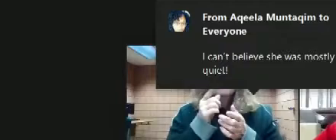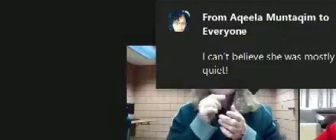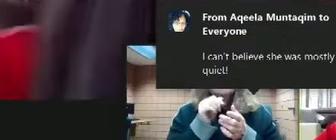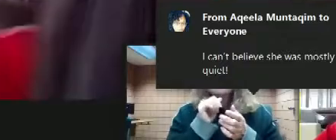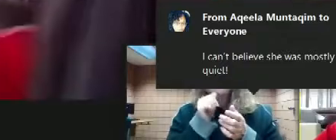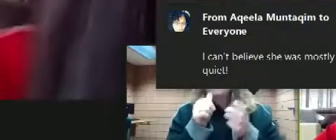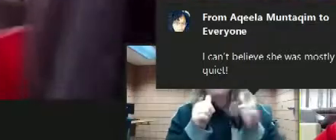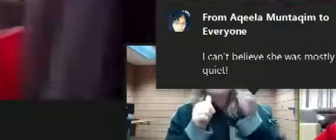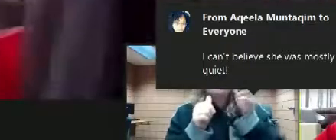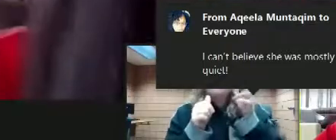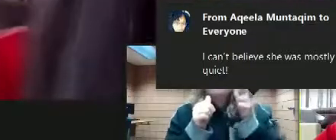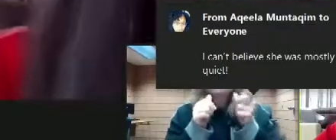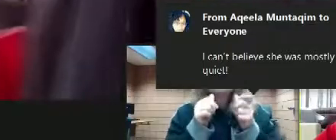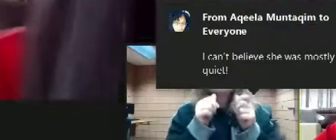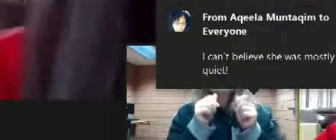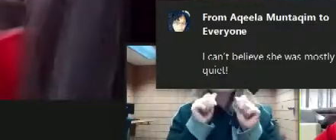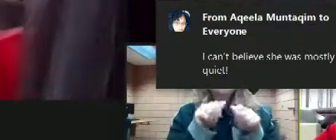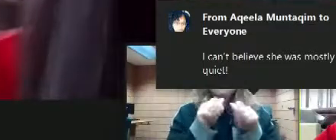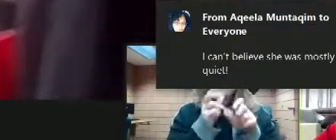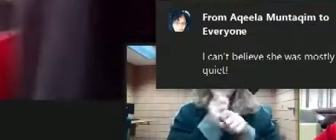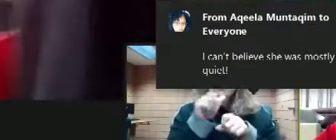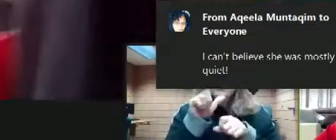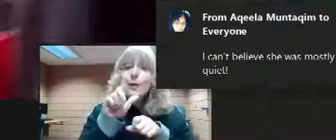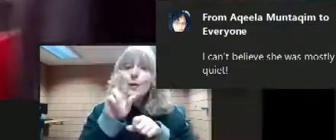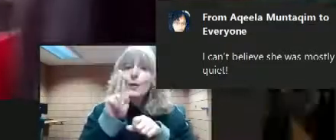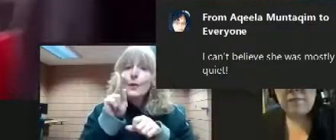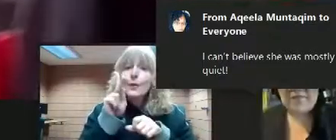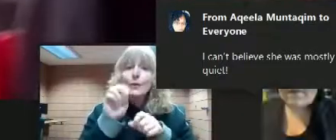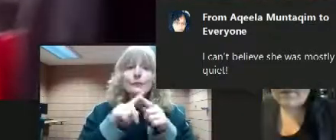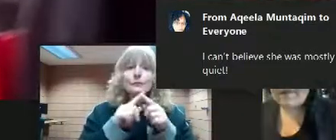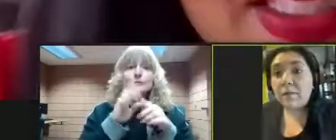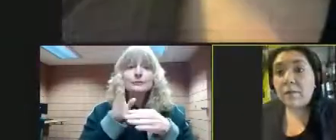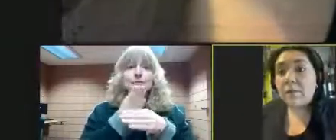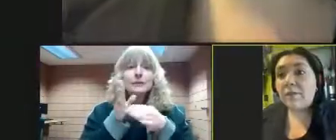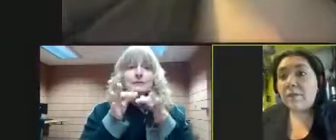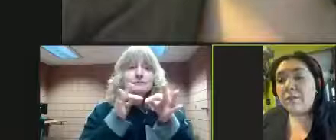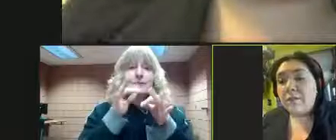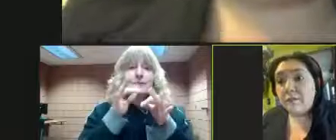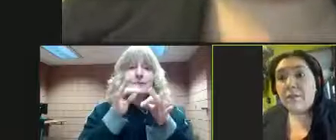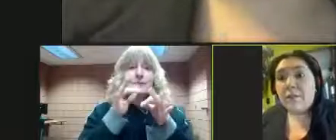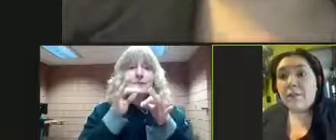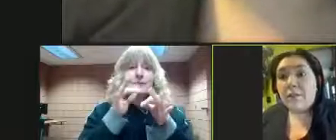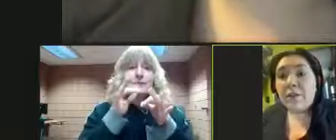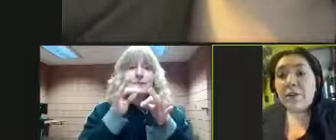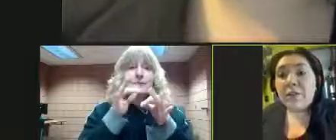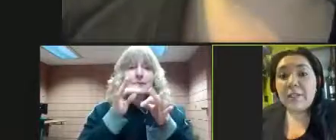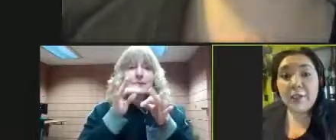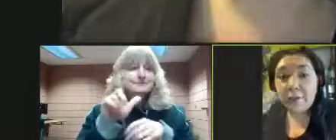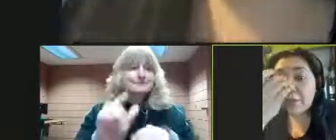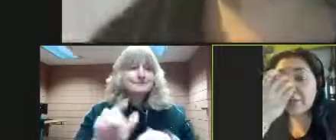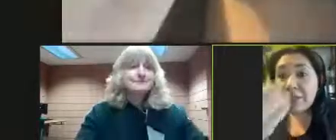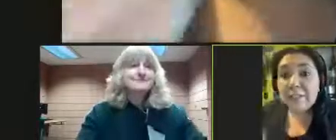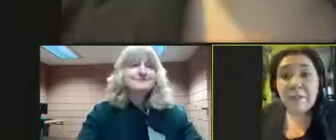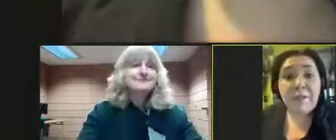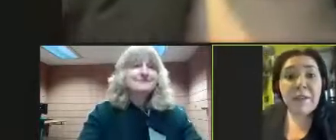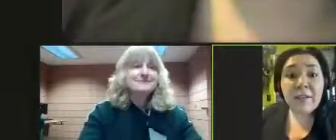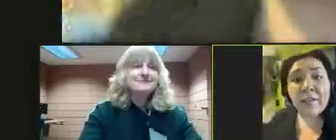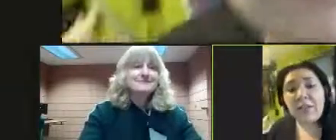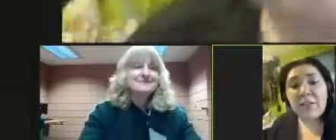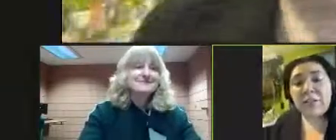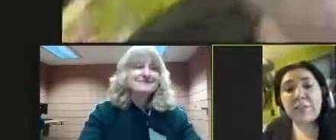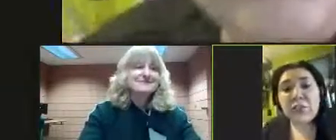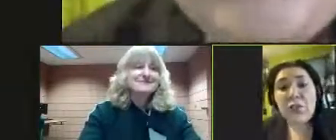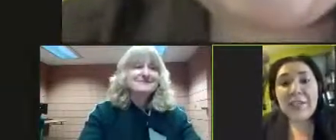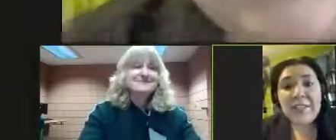Okay. Can we get Luke to share the instructions for ASL, please? Of course, claro. Oh, Para ver